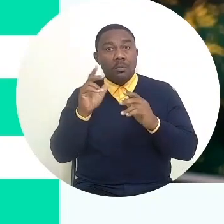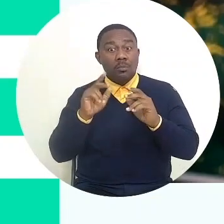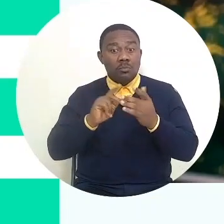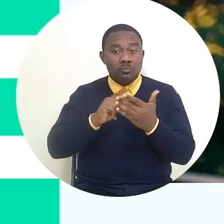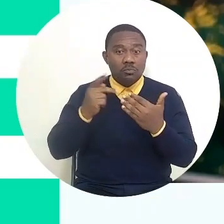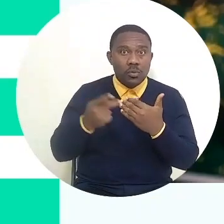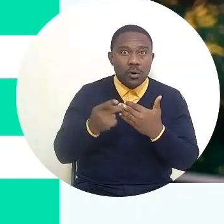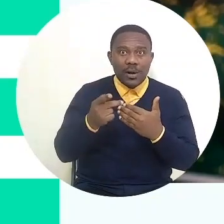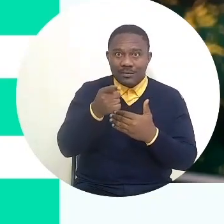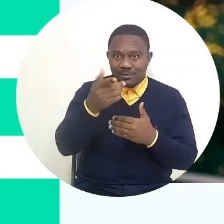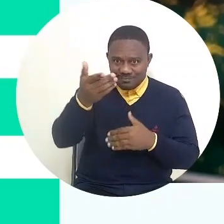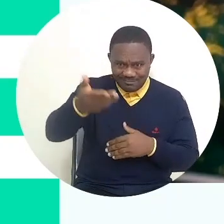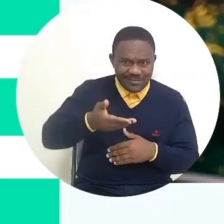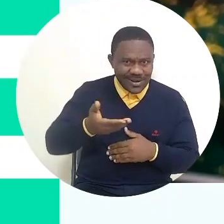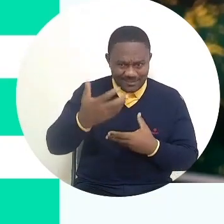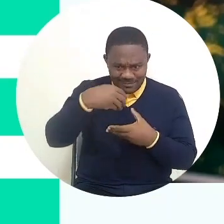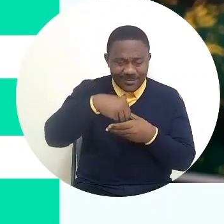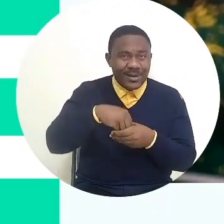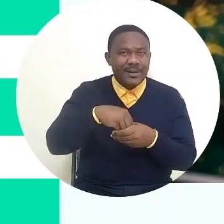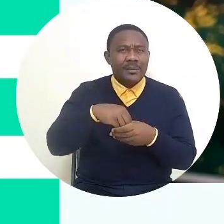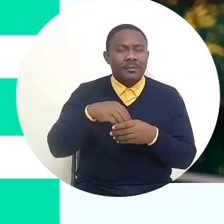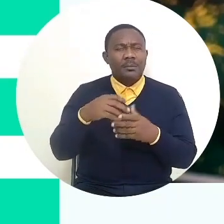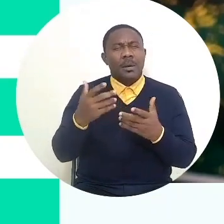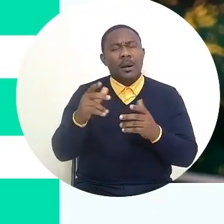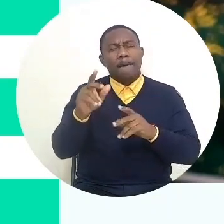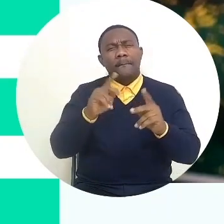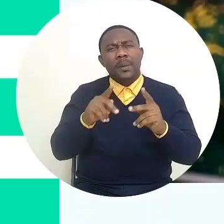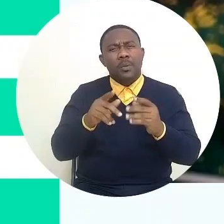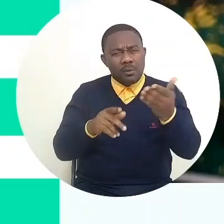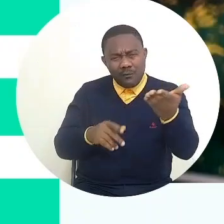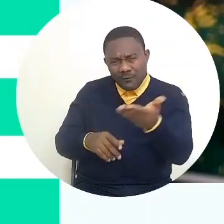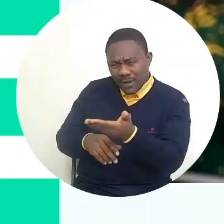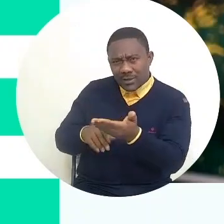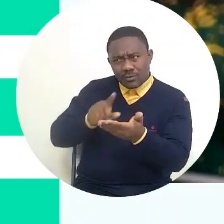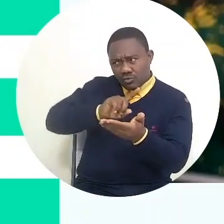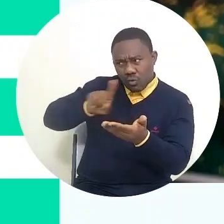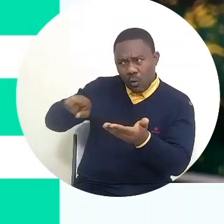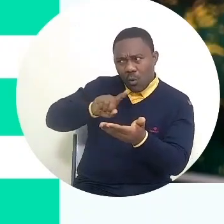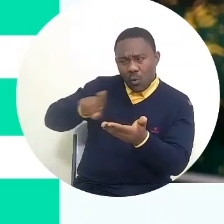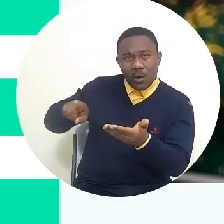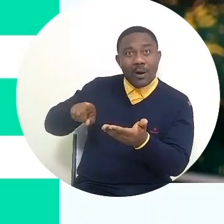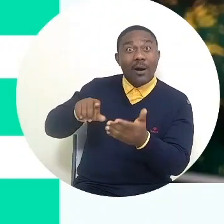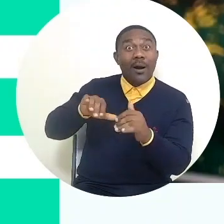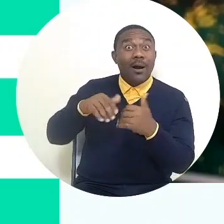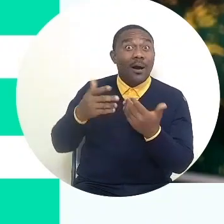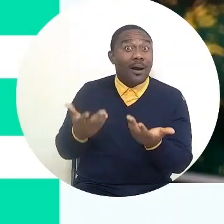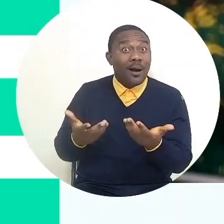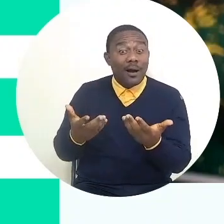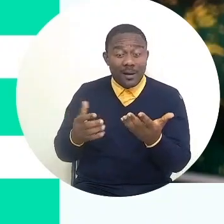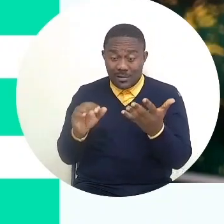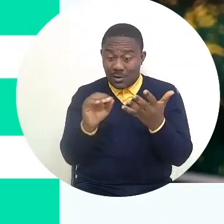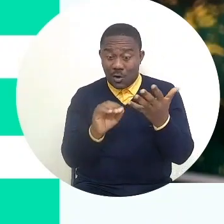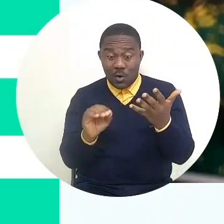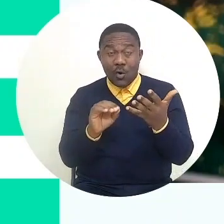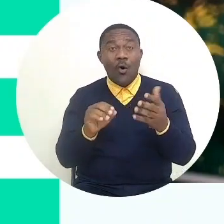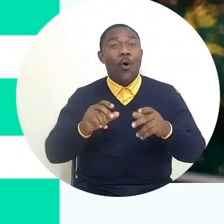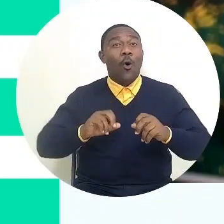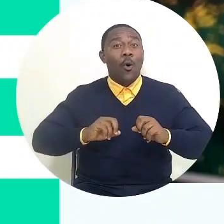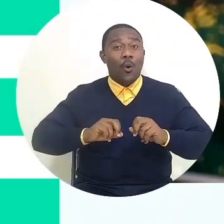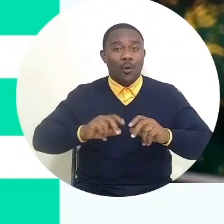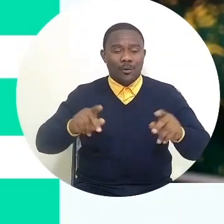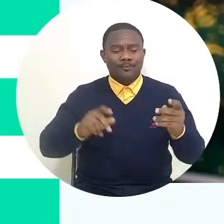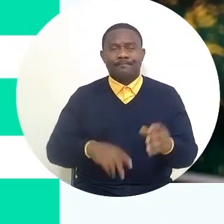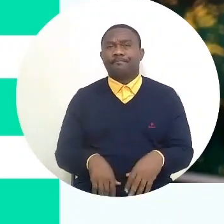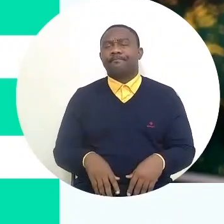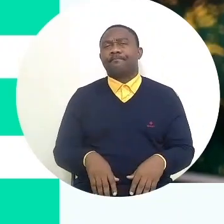invited. What are the things that people call you for? That means you are creating opportunities for yourself. So the O in purpose is opportunities.